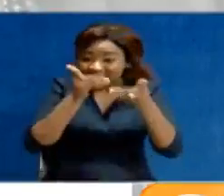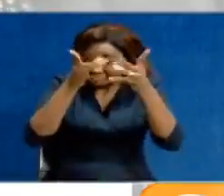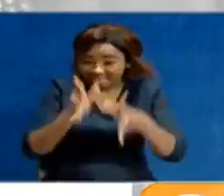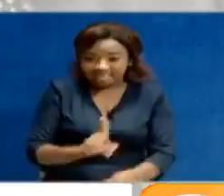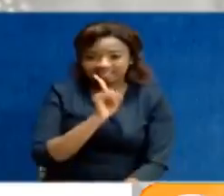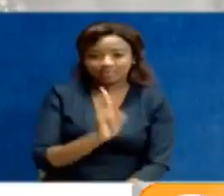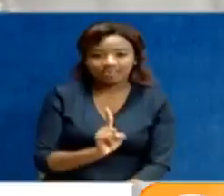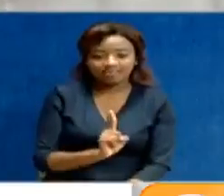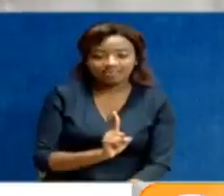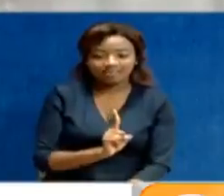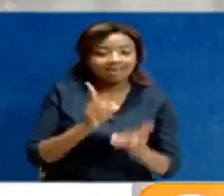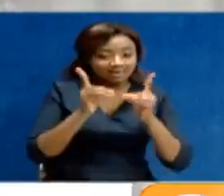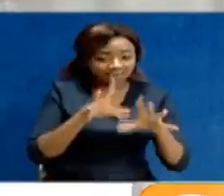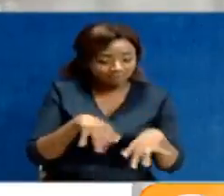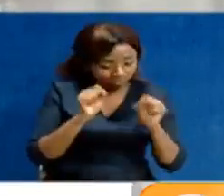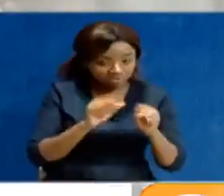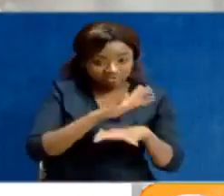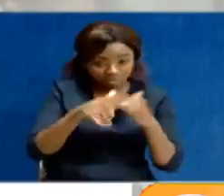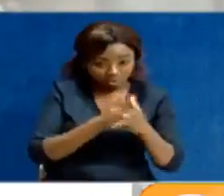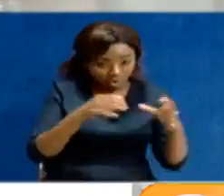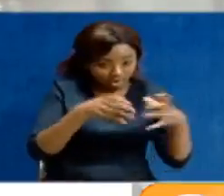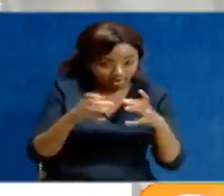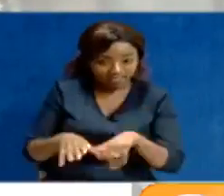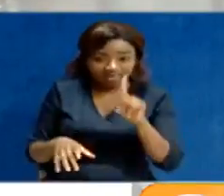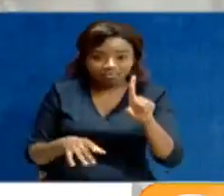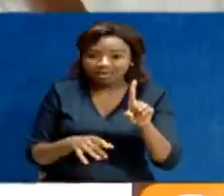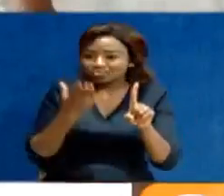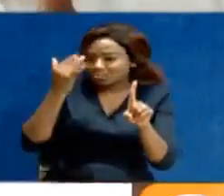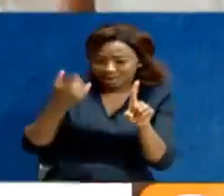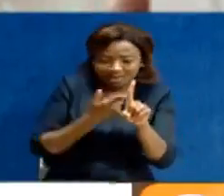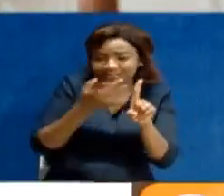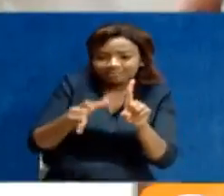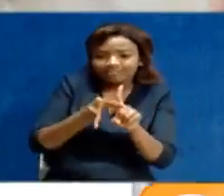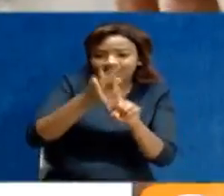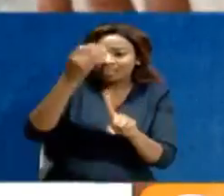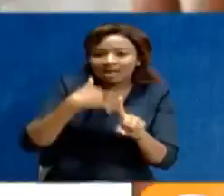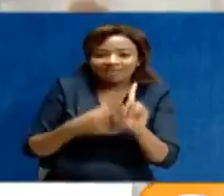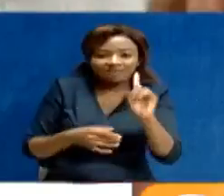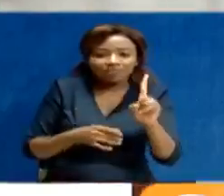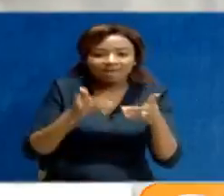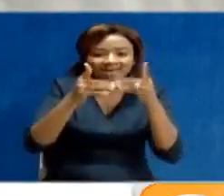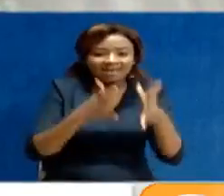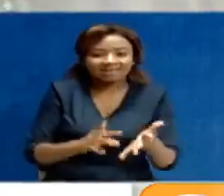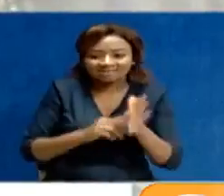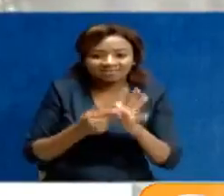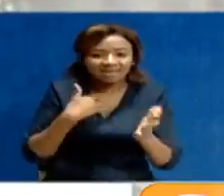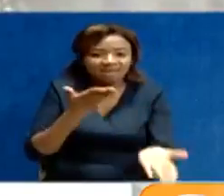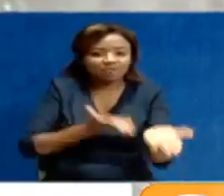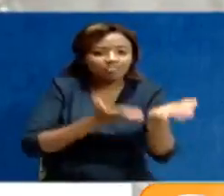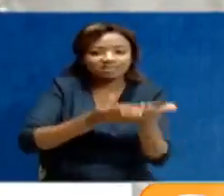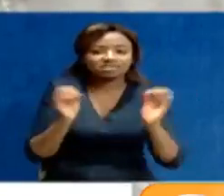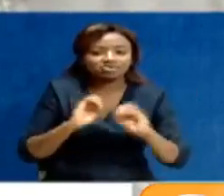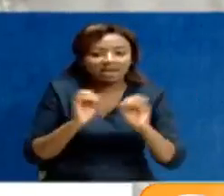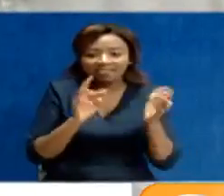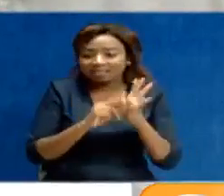Why should this happen? And you know the way governments work. Why one director? With one director, you give, there's no competitive bidding.